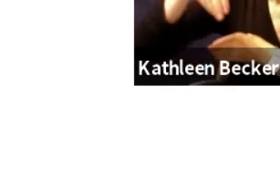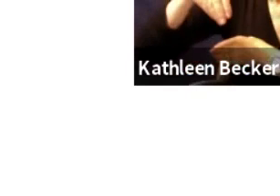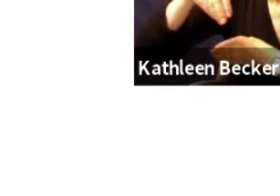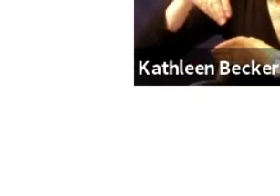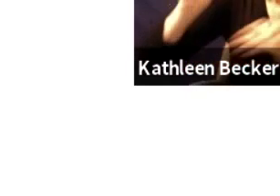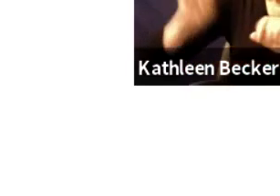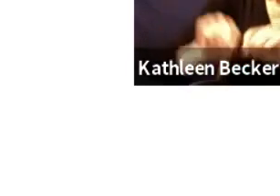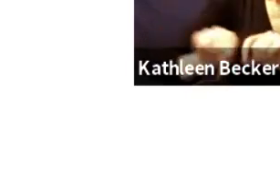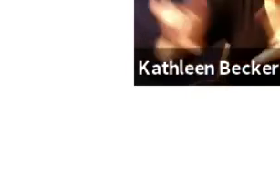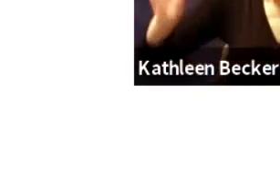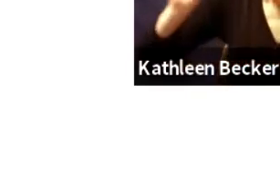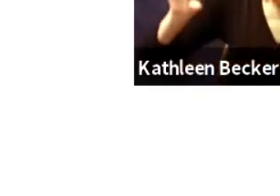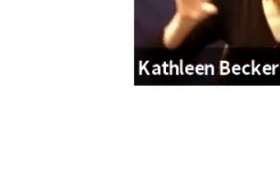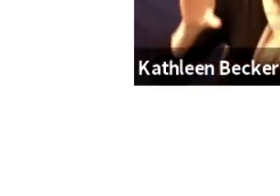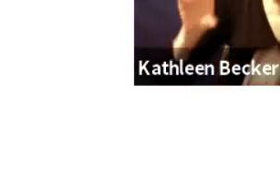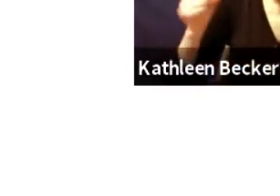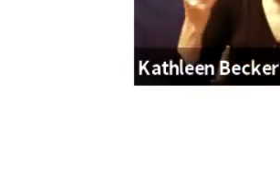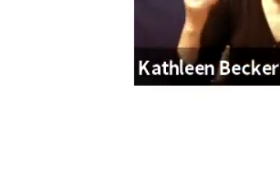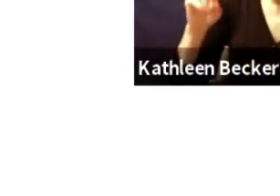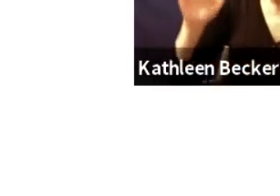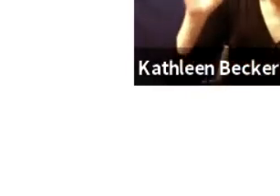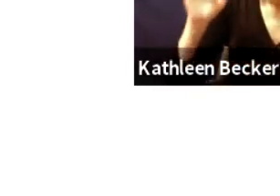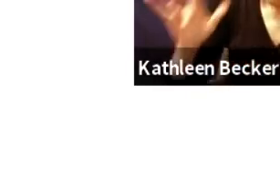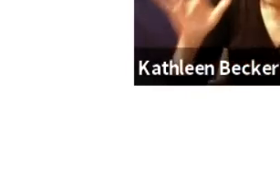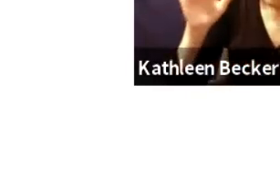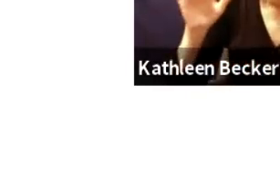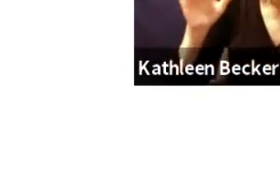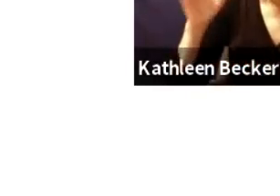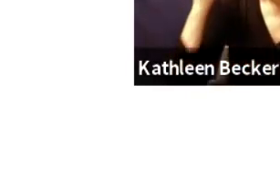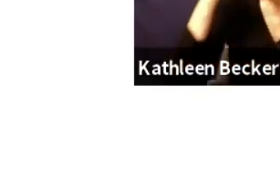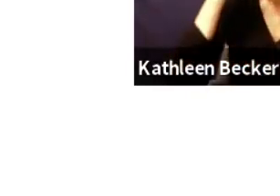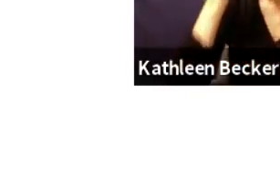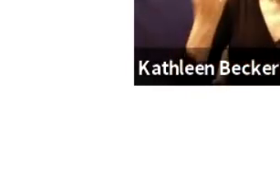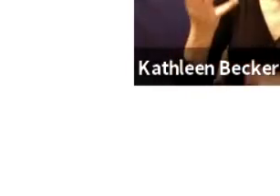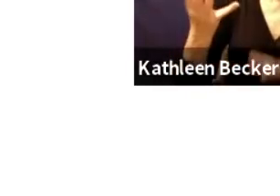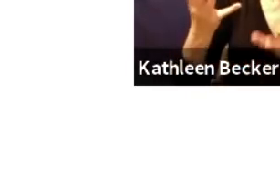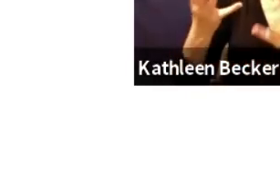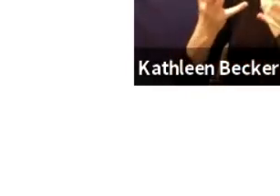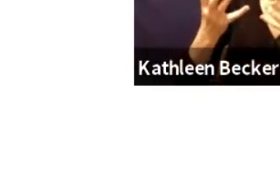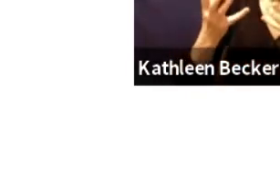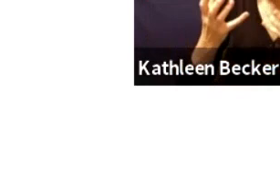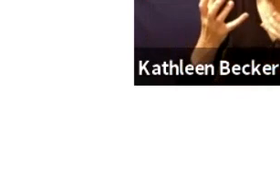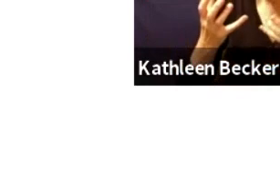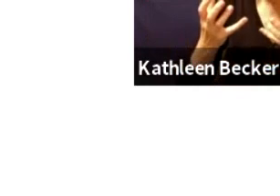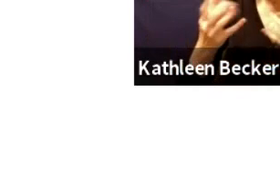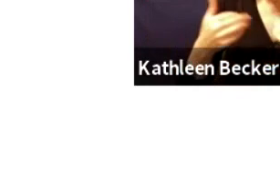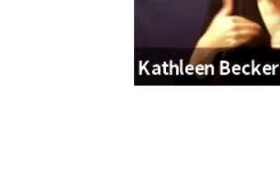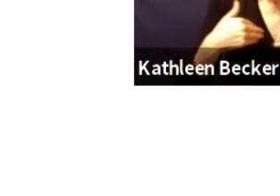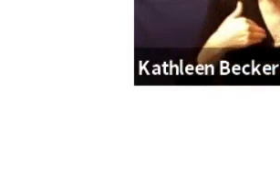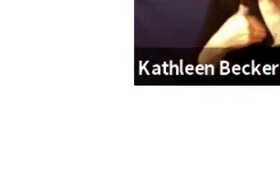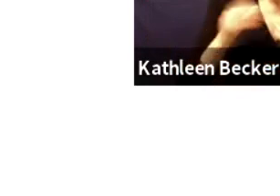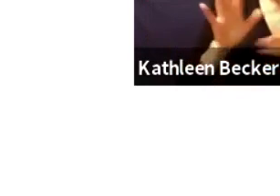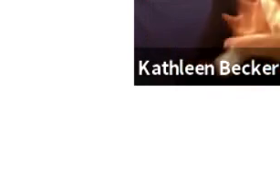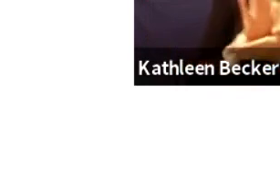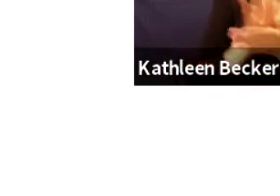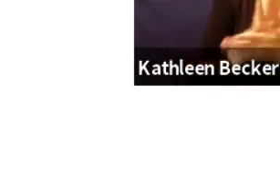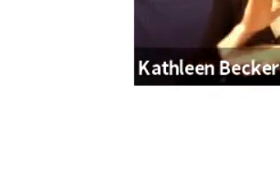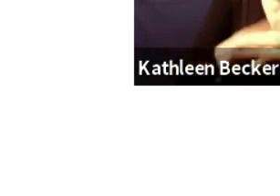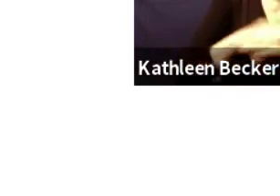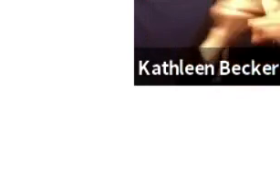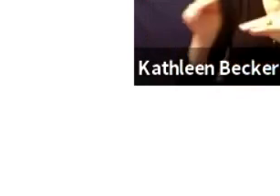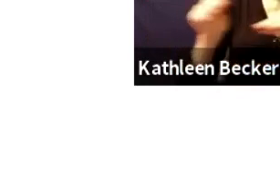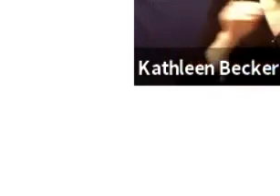open up the Clever portal and click on it. If you want to have Paper on a